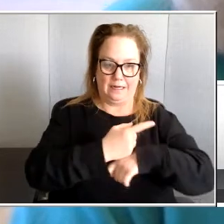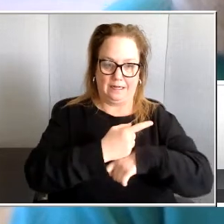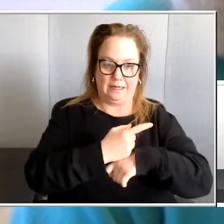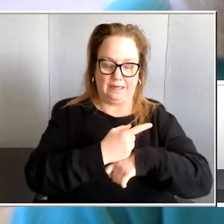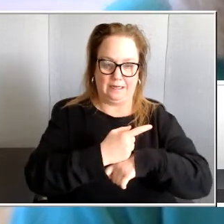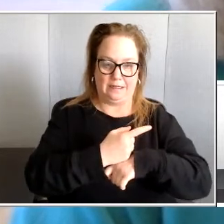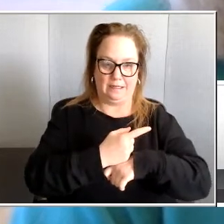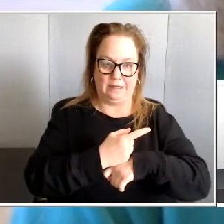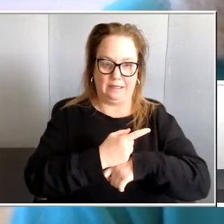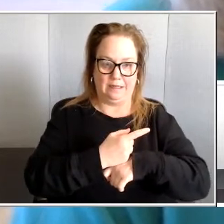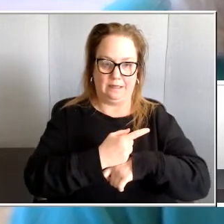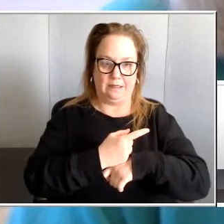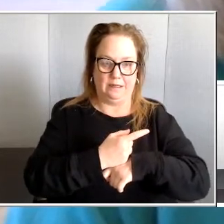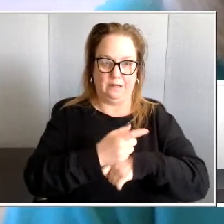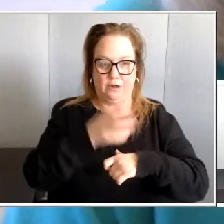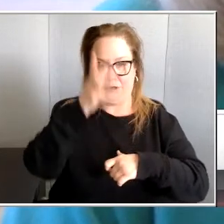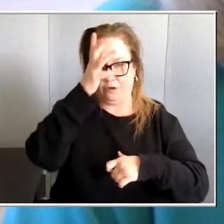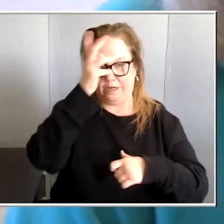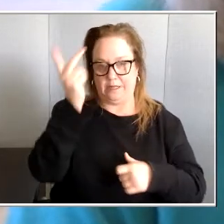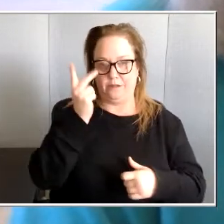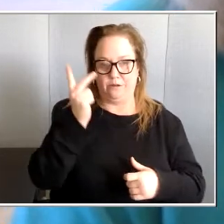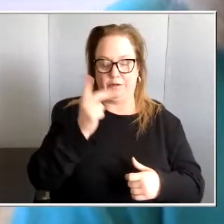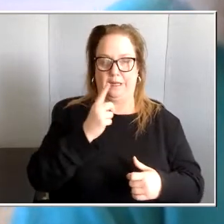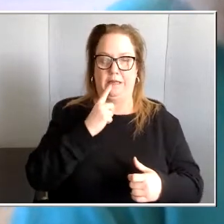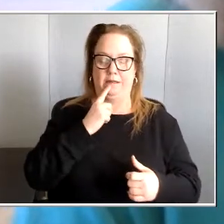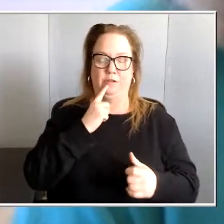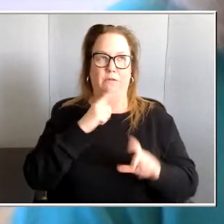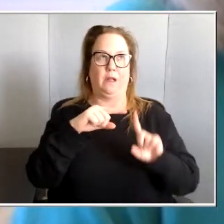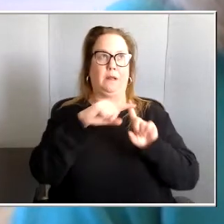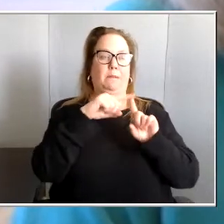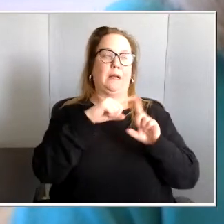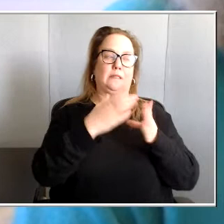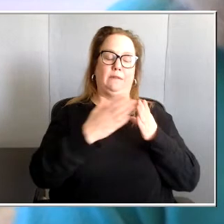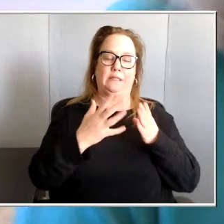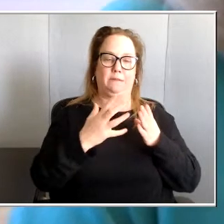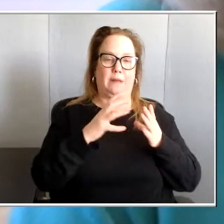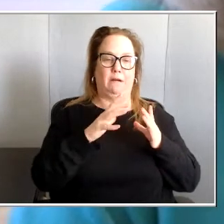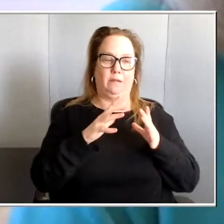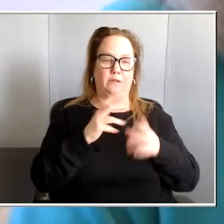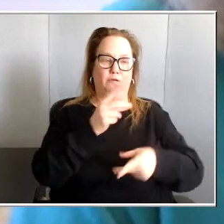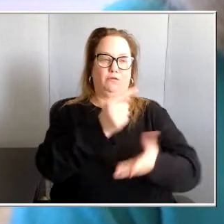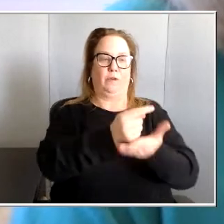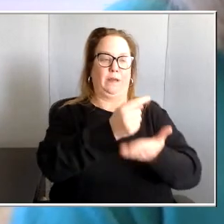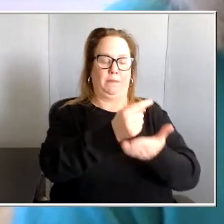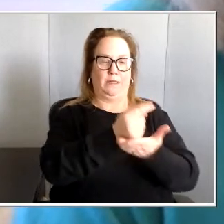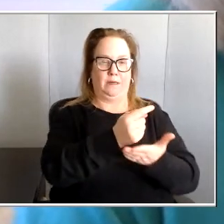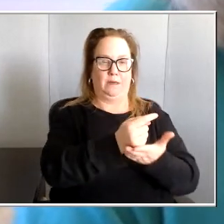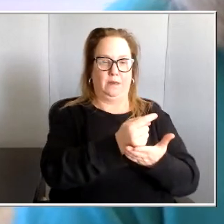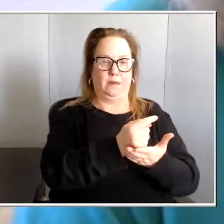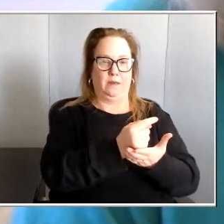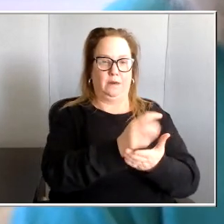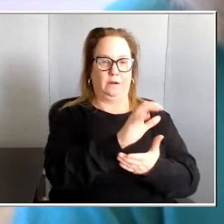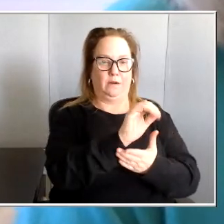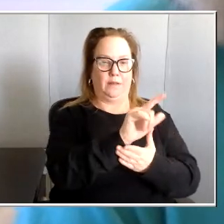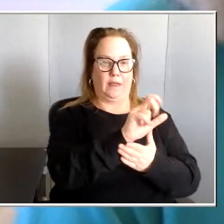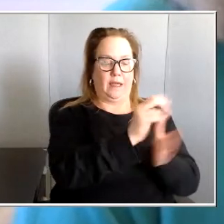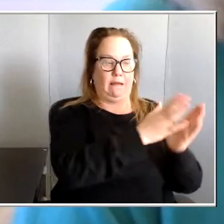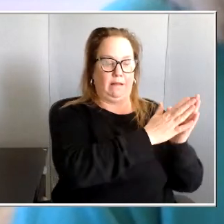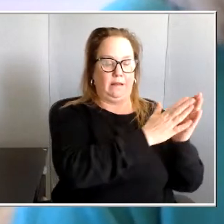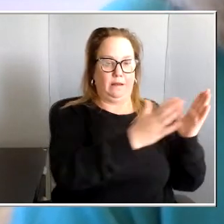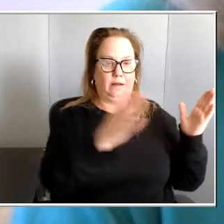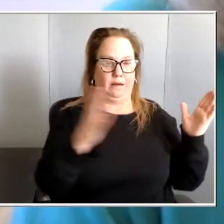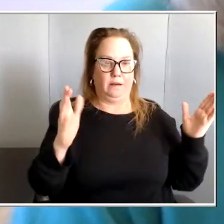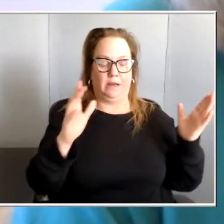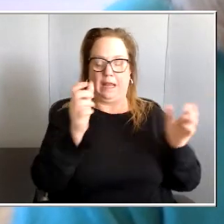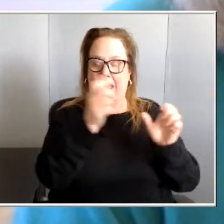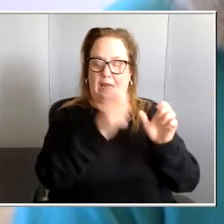Her dad and I just cannot say enough about the care that we received from top to bottom, starting with Caitlin, Dr. Vopa,